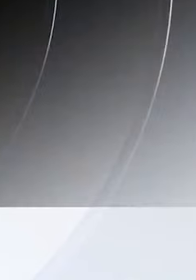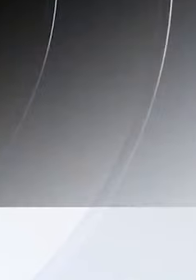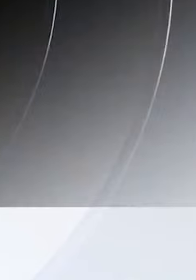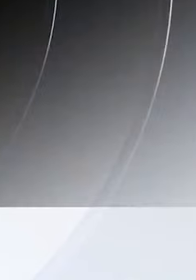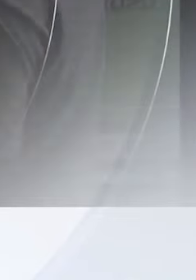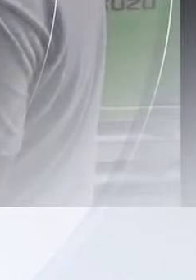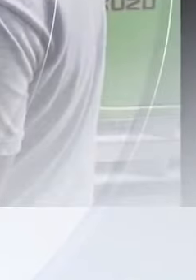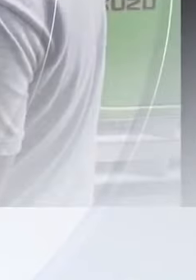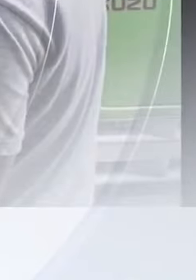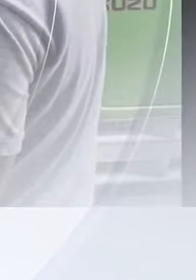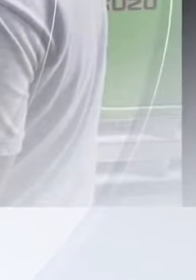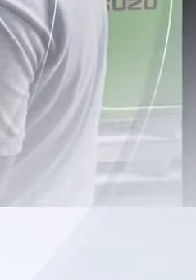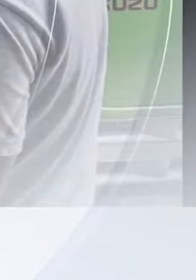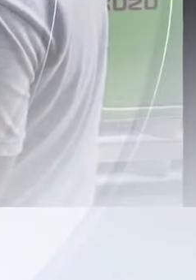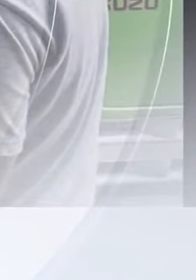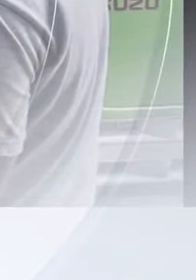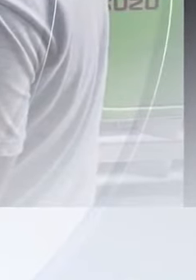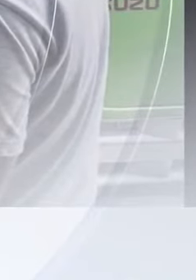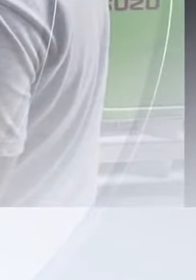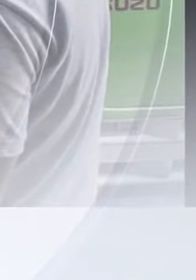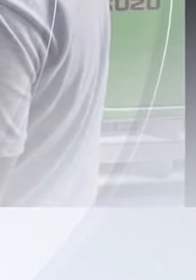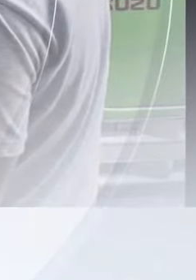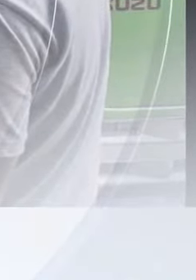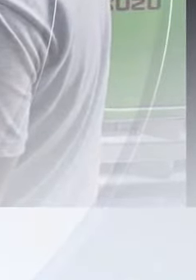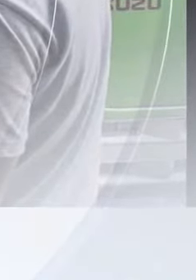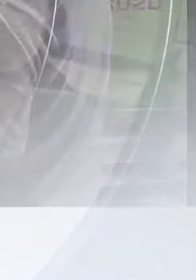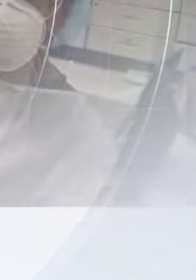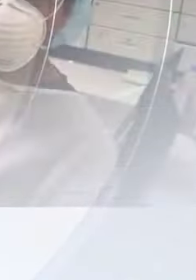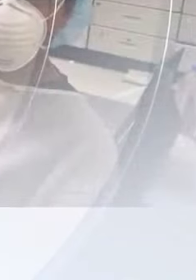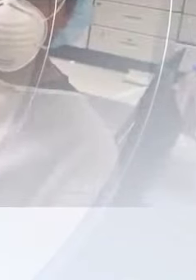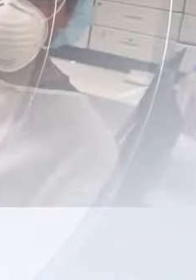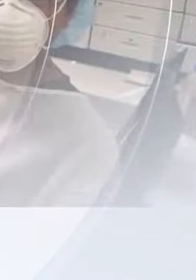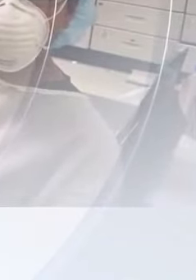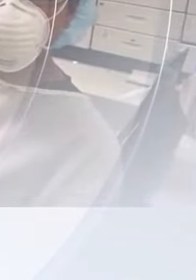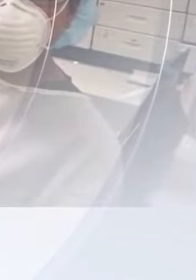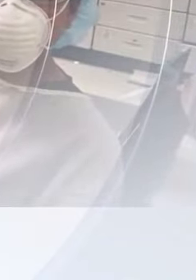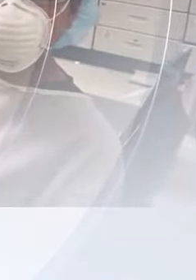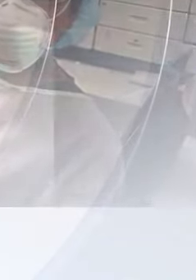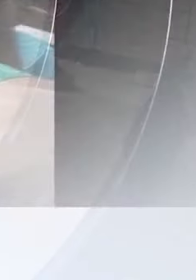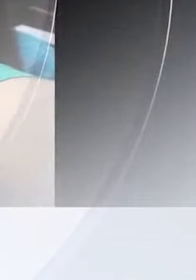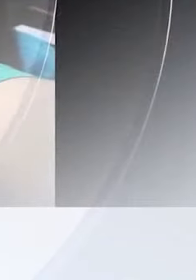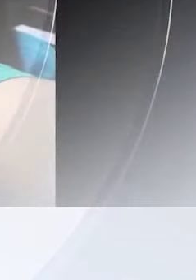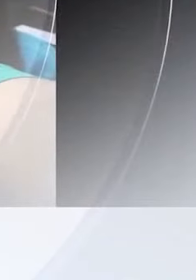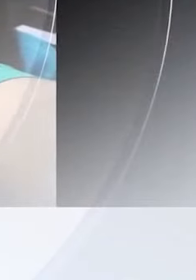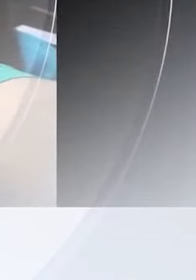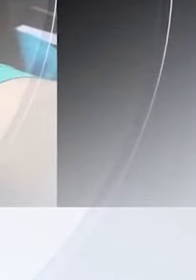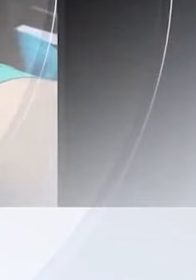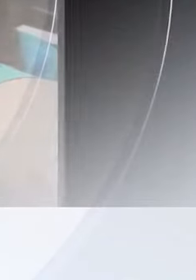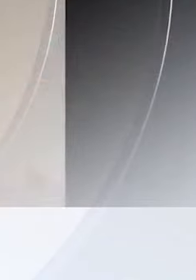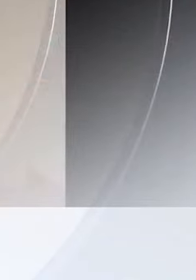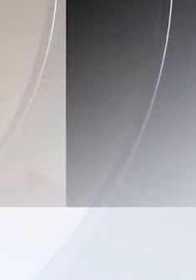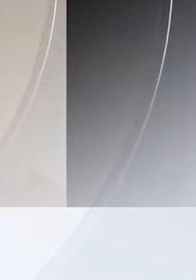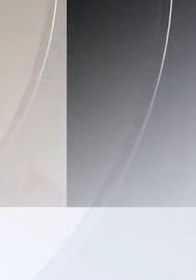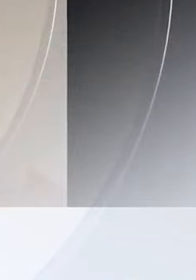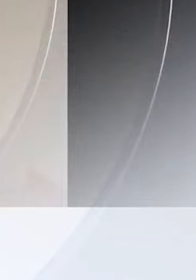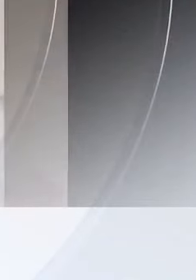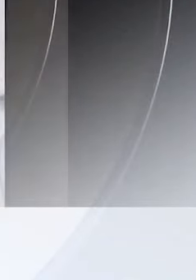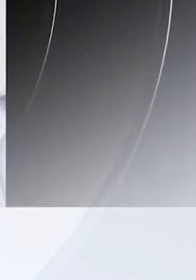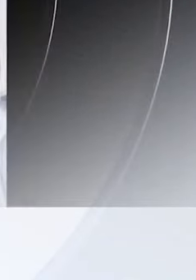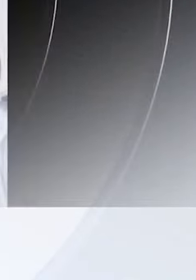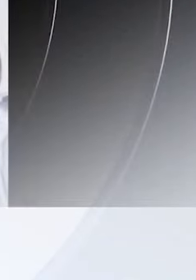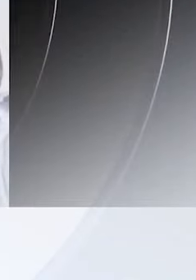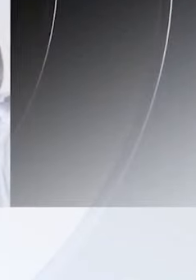At a time when the default reaction is self-preservation, you put the needs of the sick above your own.